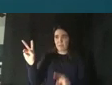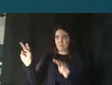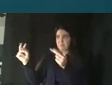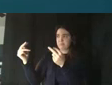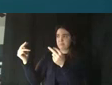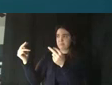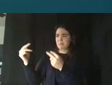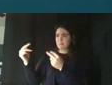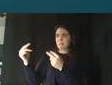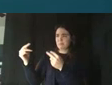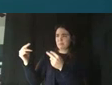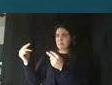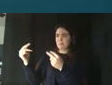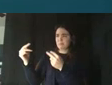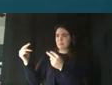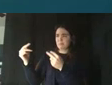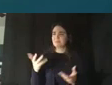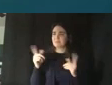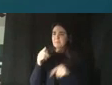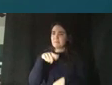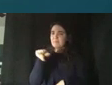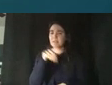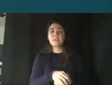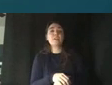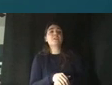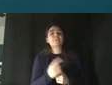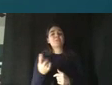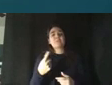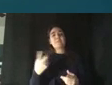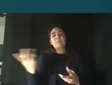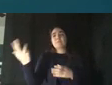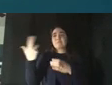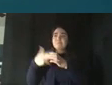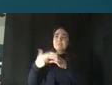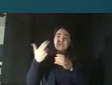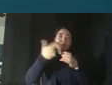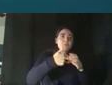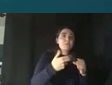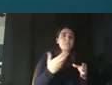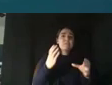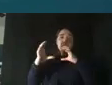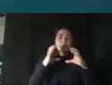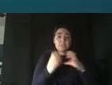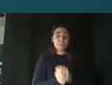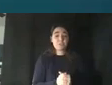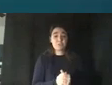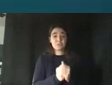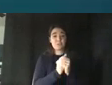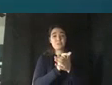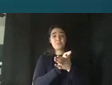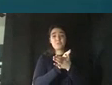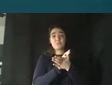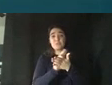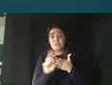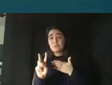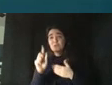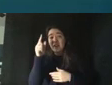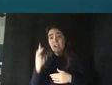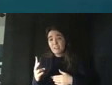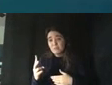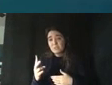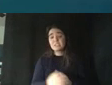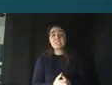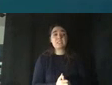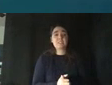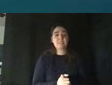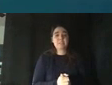suddenly more and more Marines were coming up and talking and joining the conversation. And for 2.5 weeks, I was with them. And for 2.5 weeks, I felt